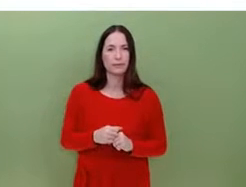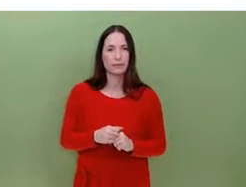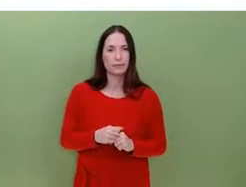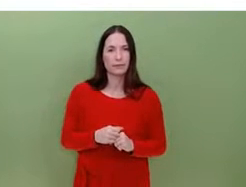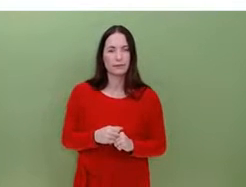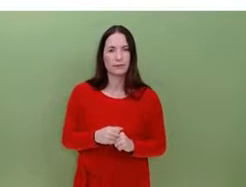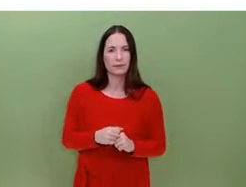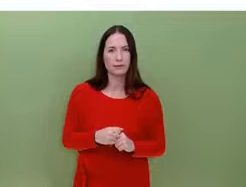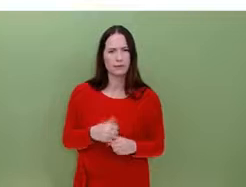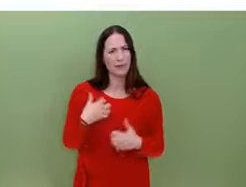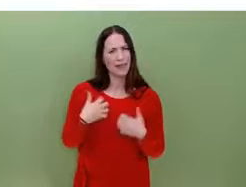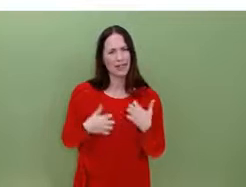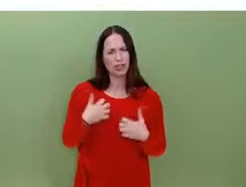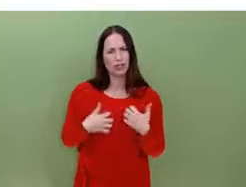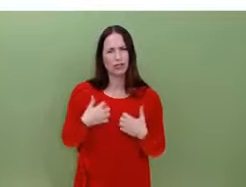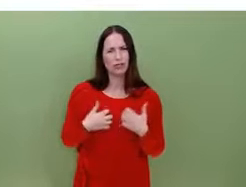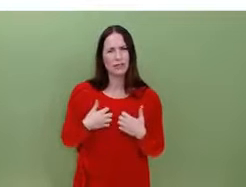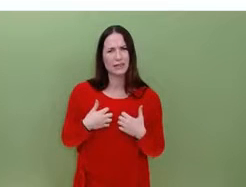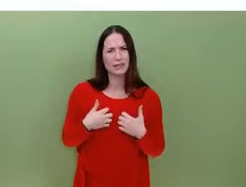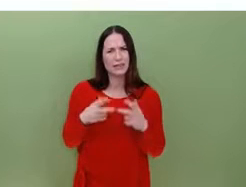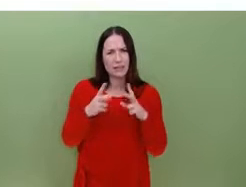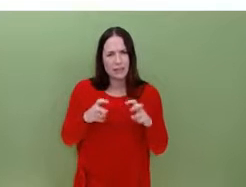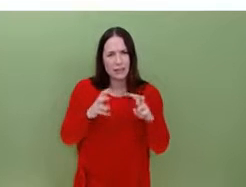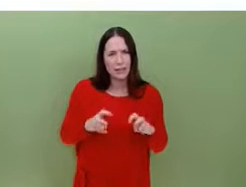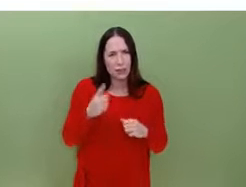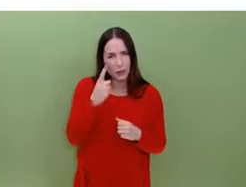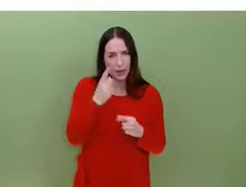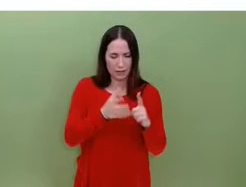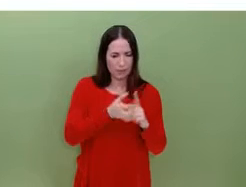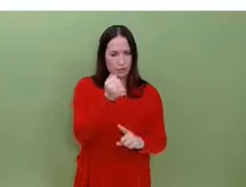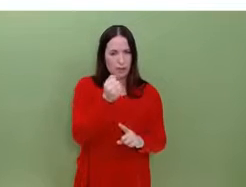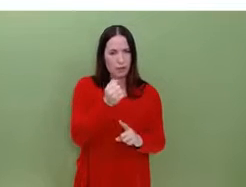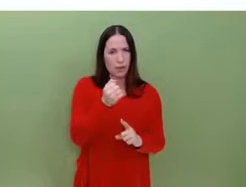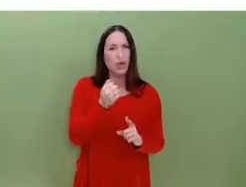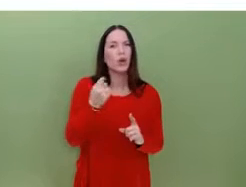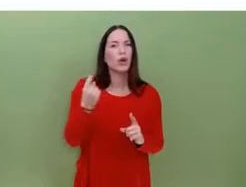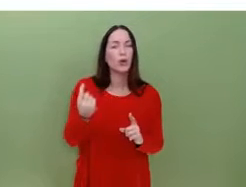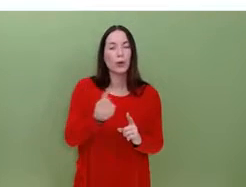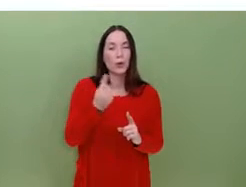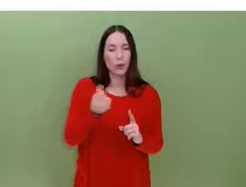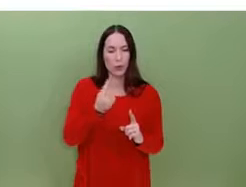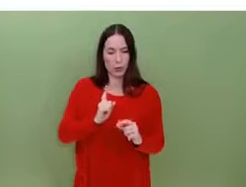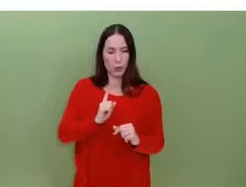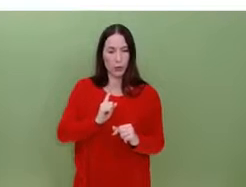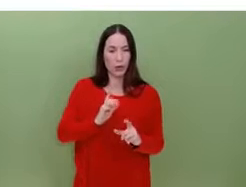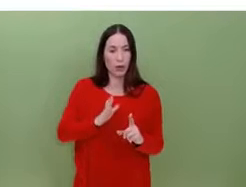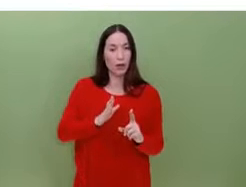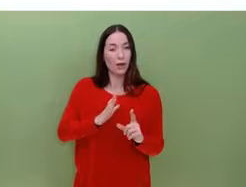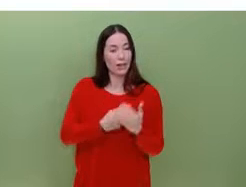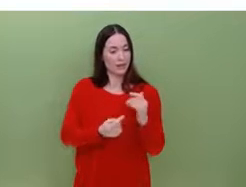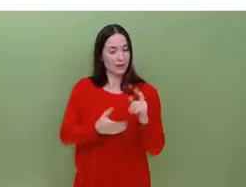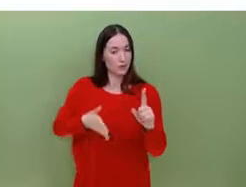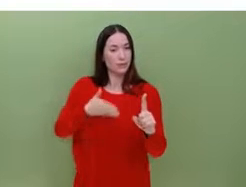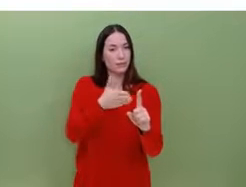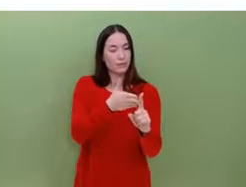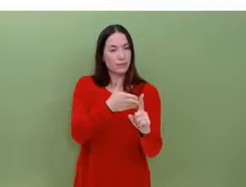really interesting because we can see who was deviating from their individual trajectory by the